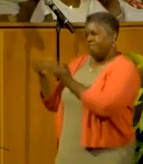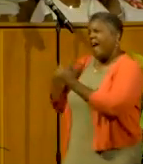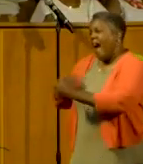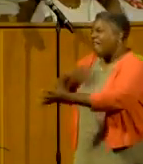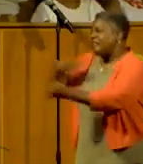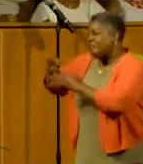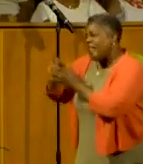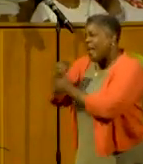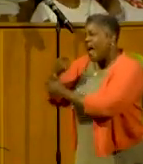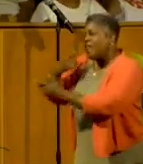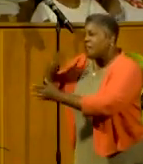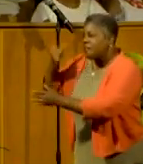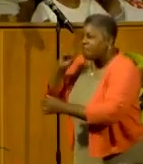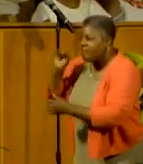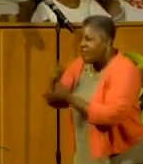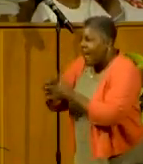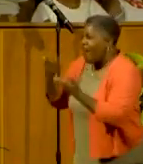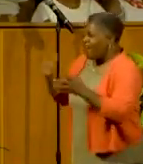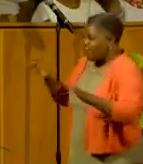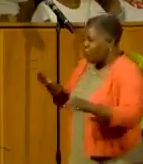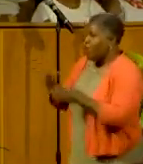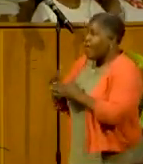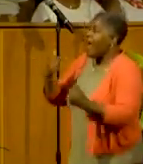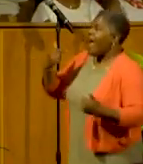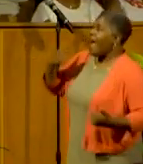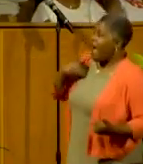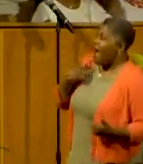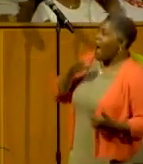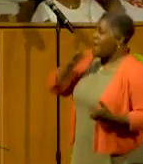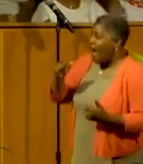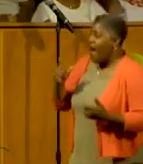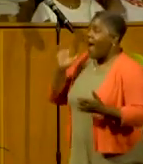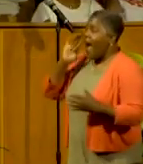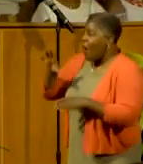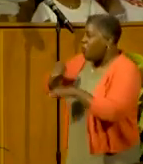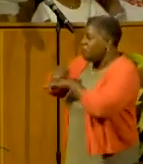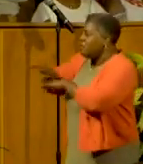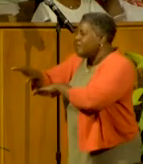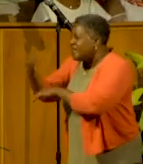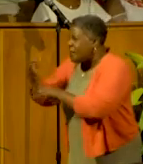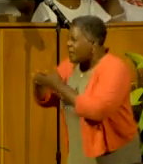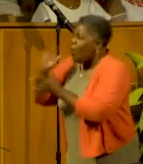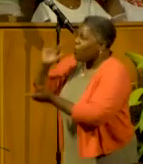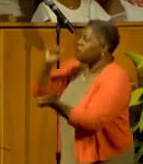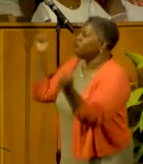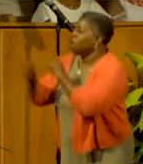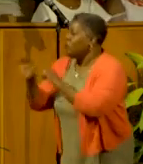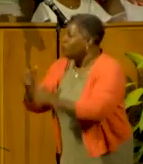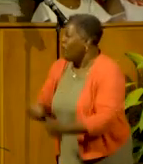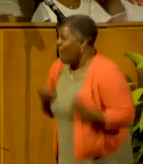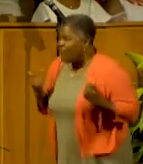there. I've done that. And my assignment is to change your life.